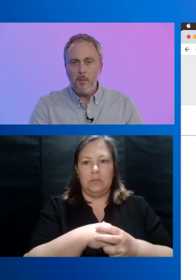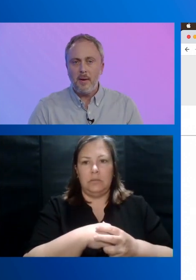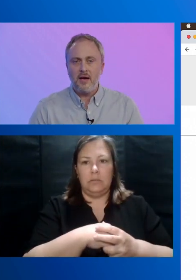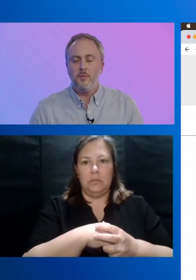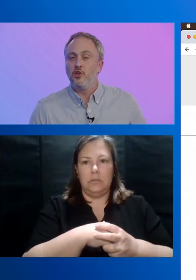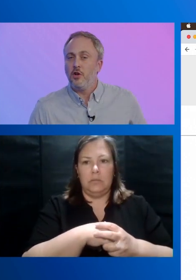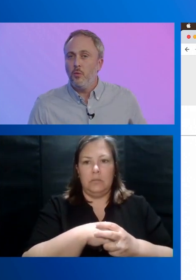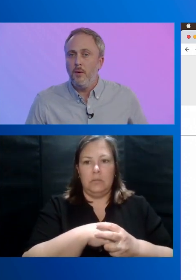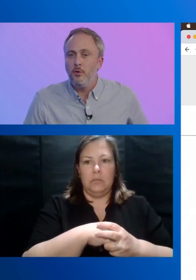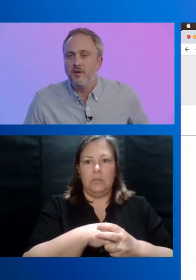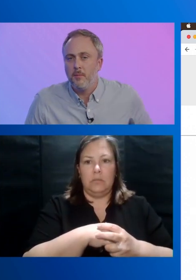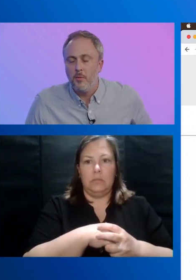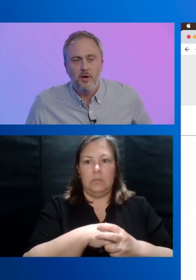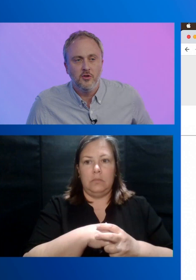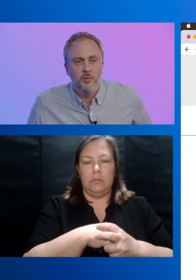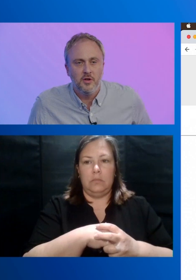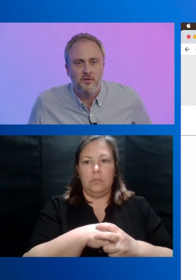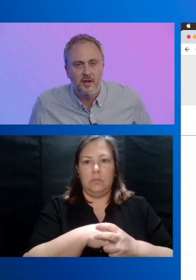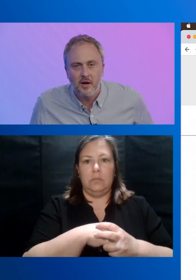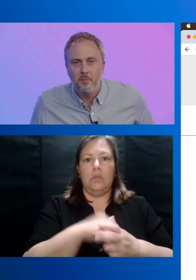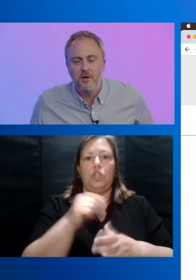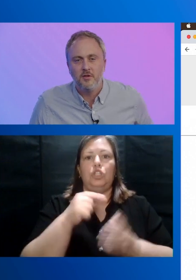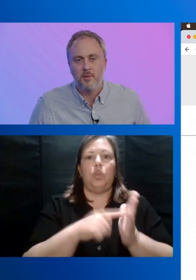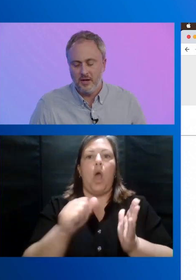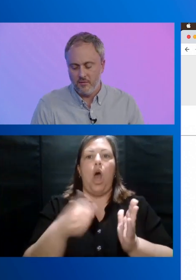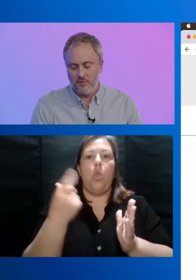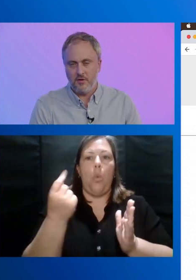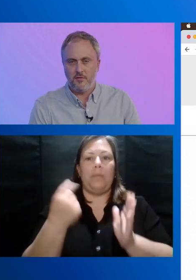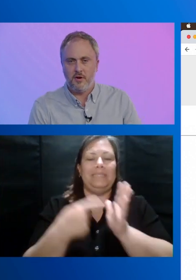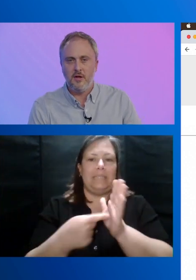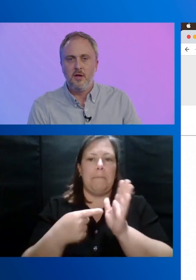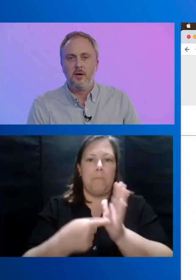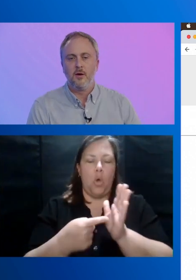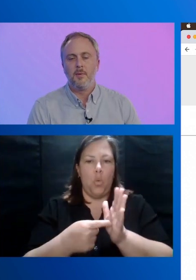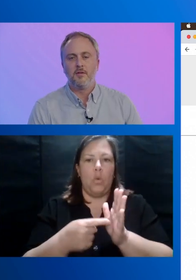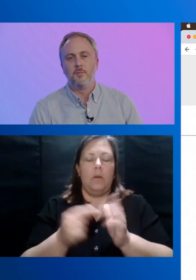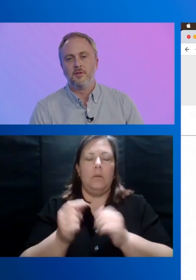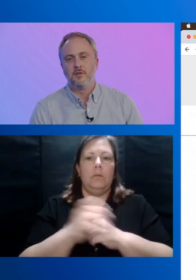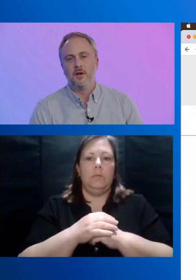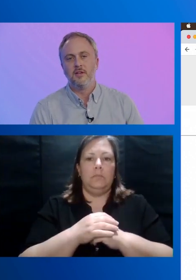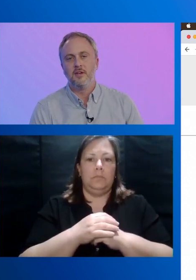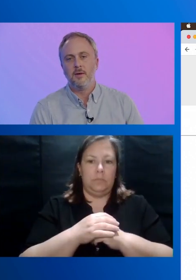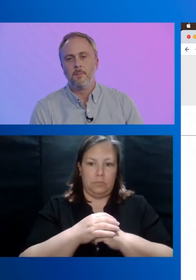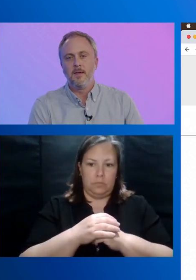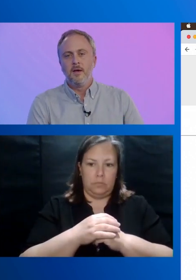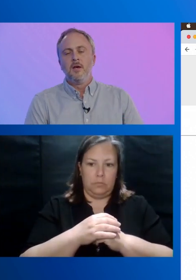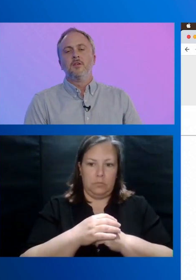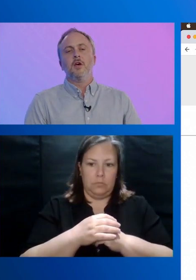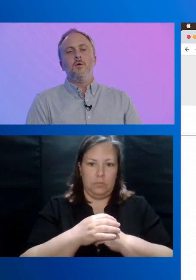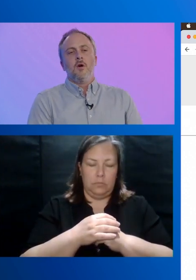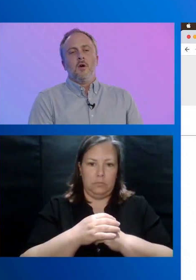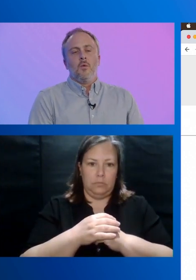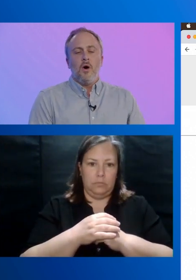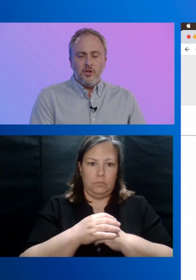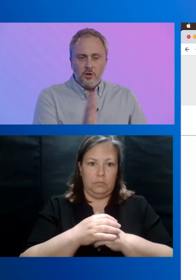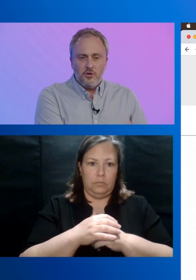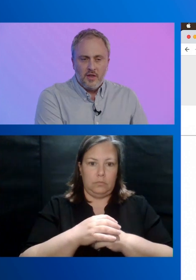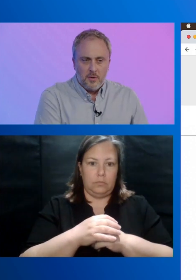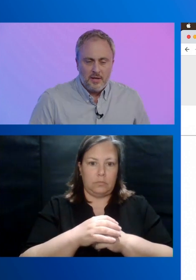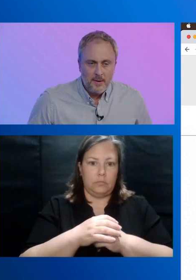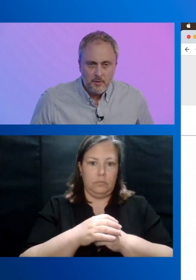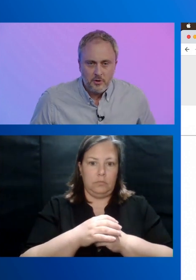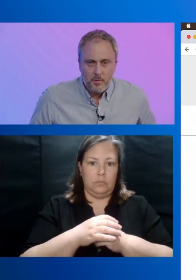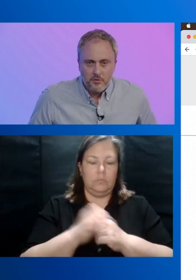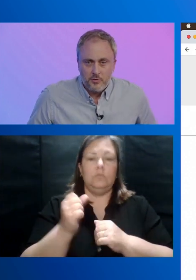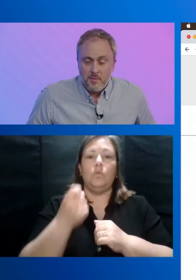If I go back, I want to show you one more demo, but I just want to set it up and explain it first, right? I'll go back to my slides here. So what I showed you